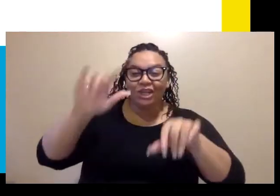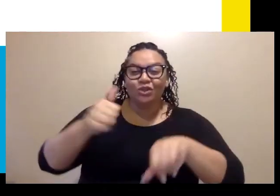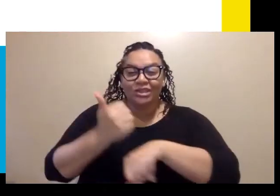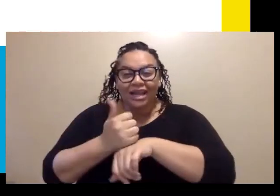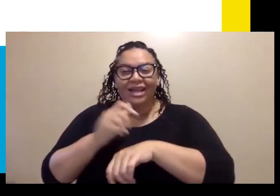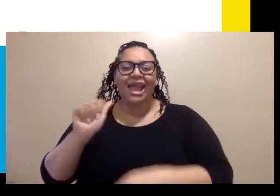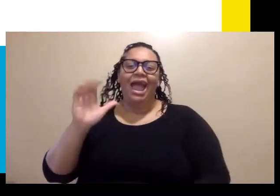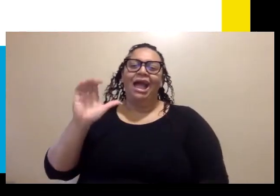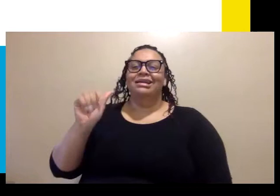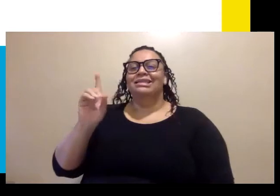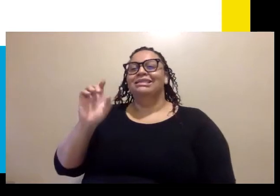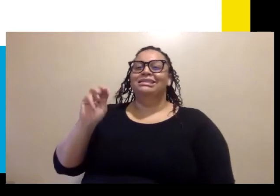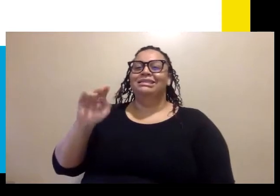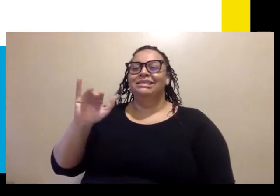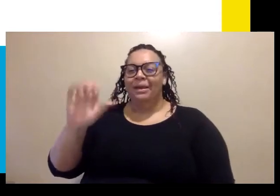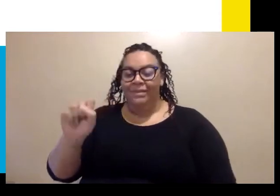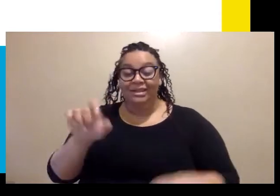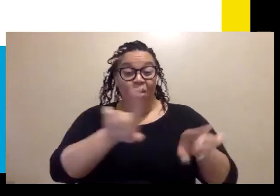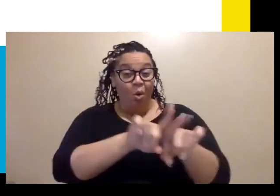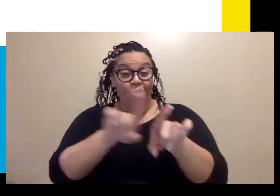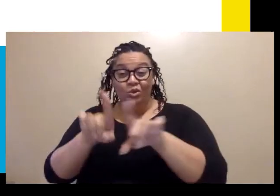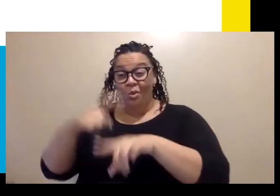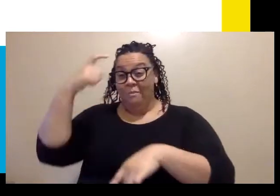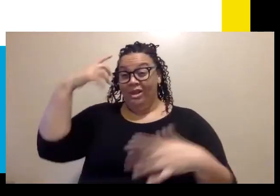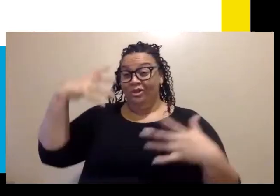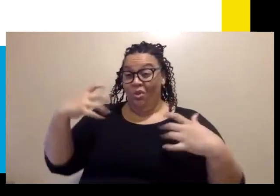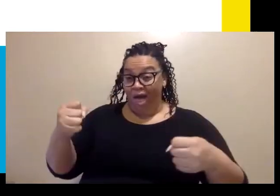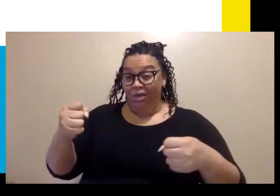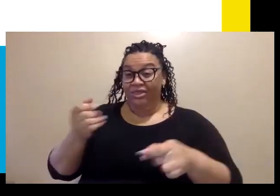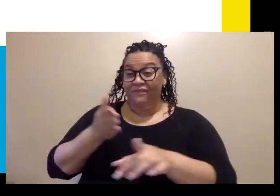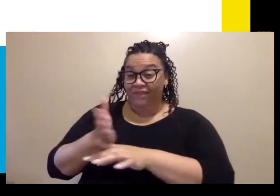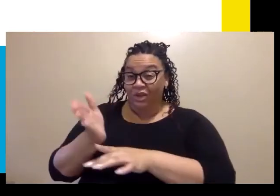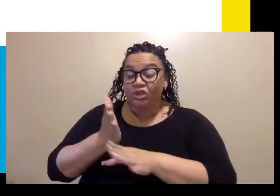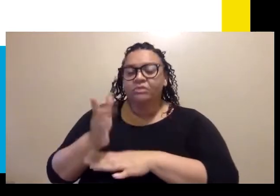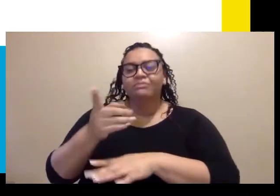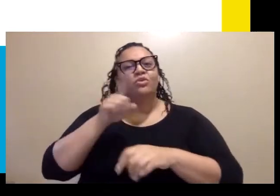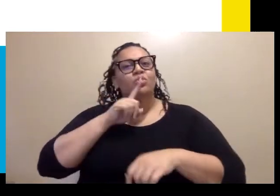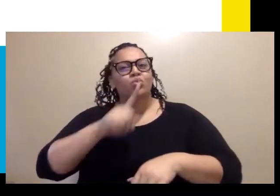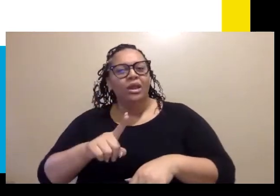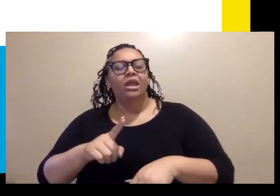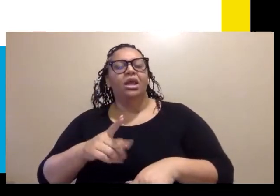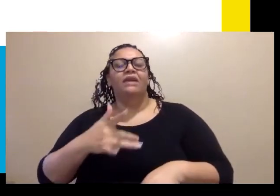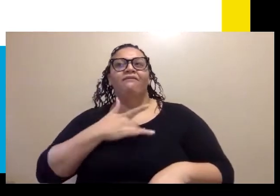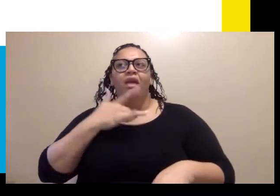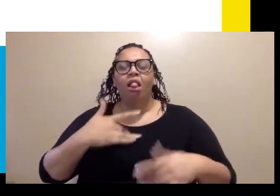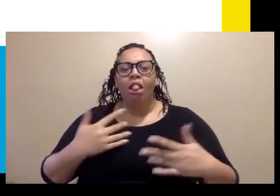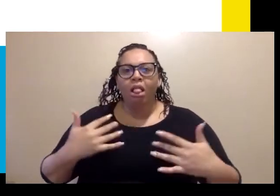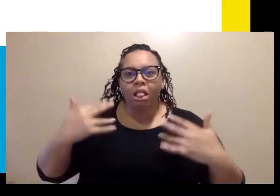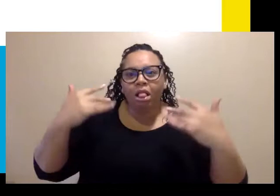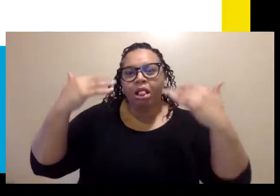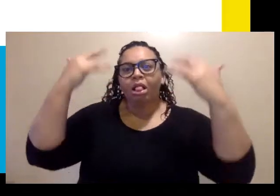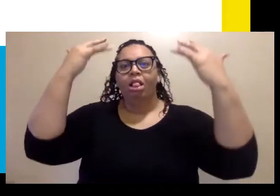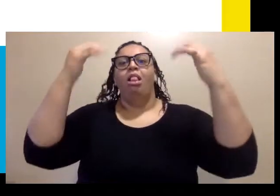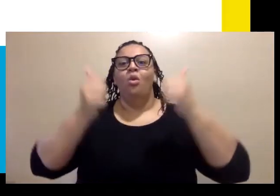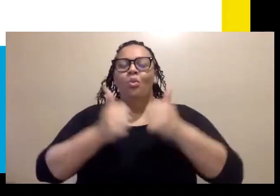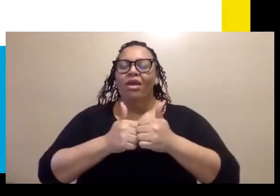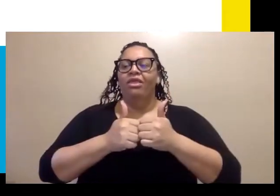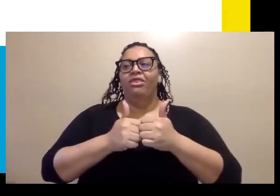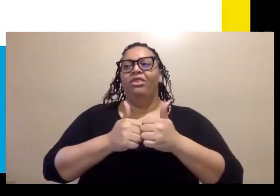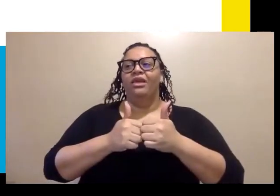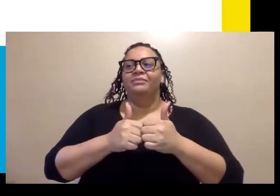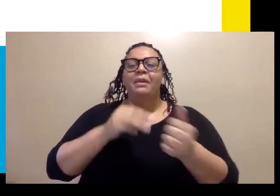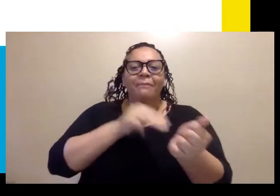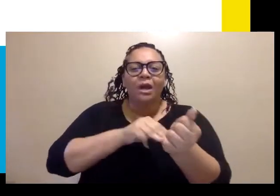in the mental health field, sometimes you can get so boggled down by clinical jargon,